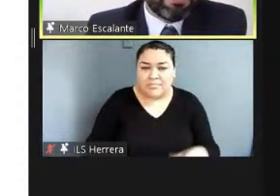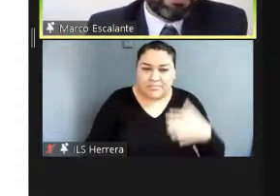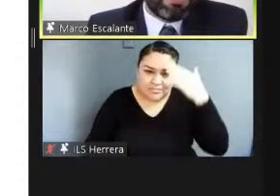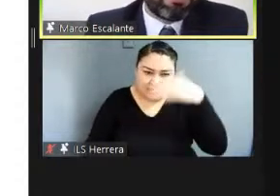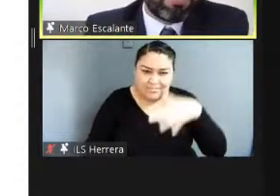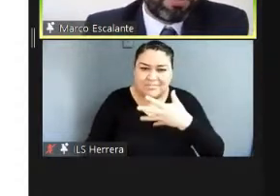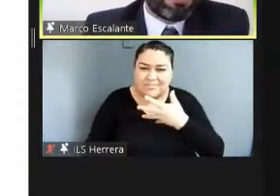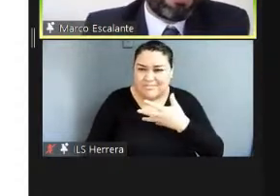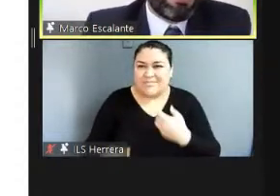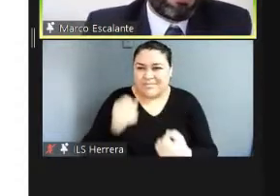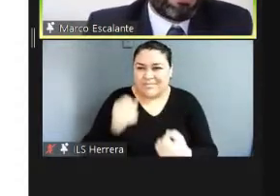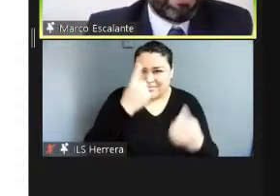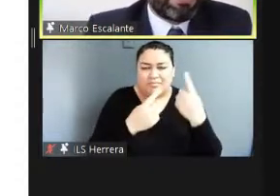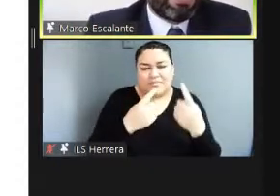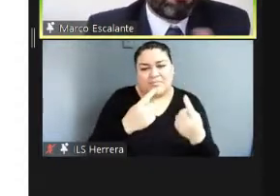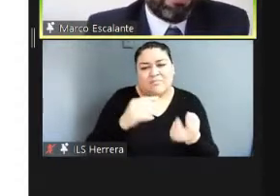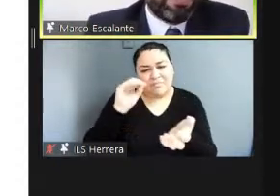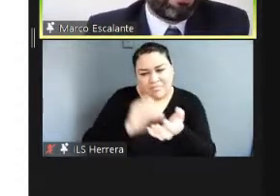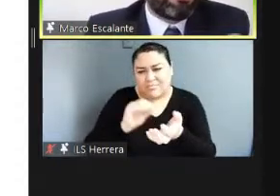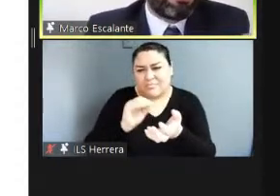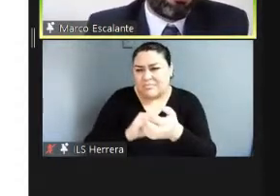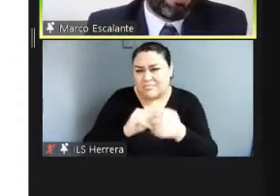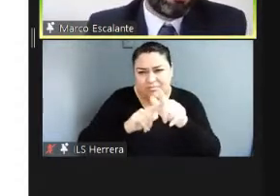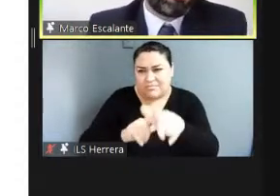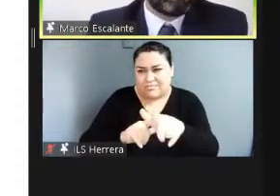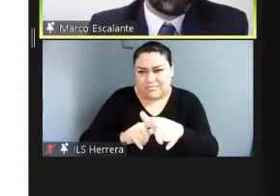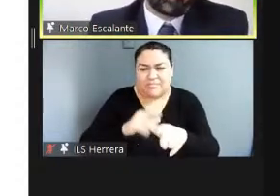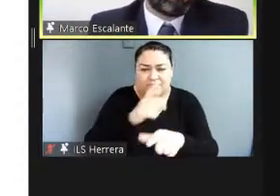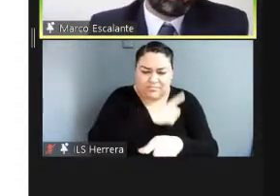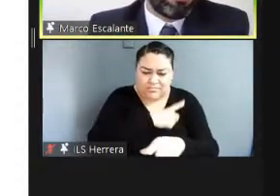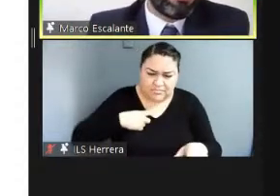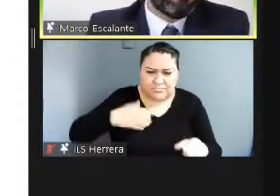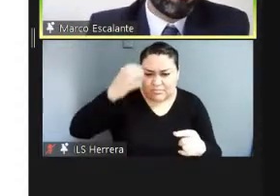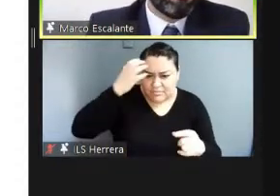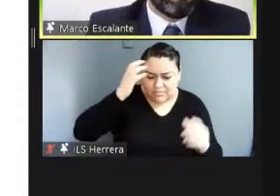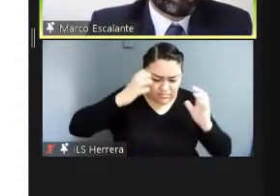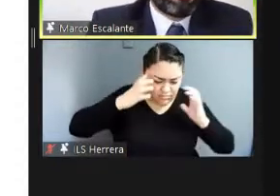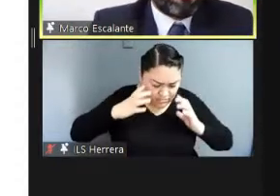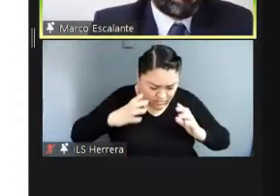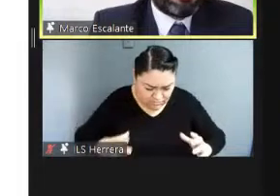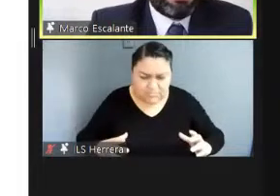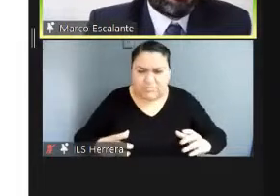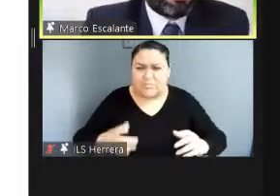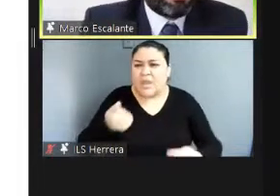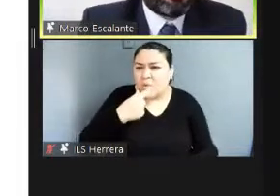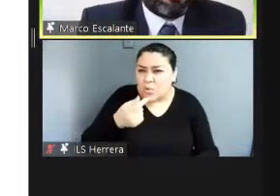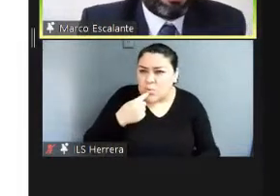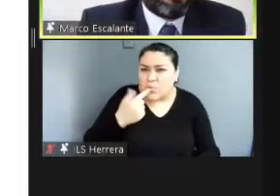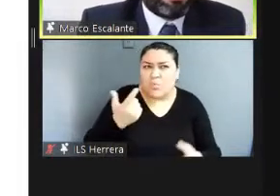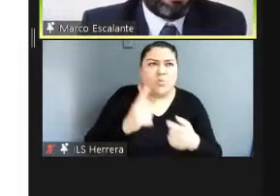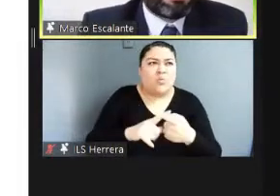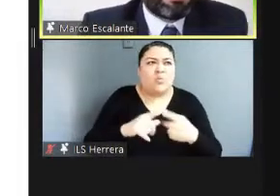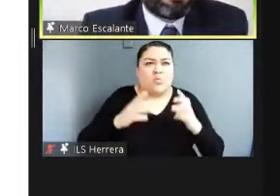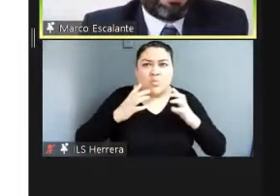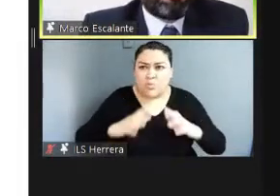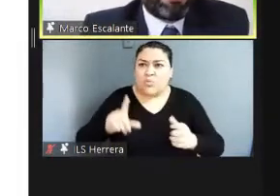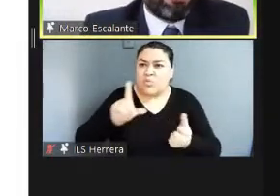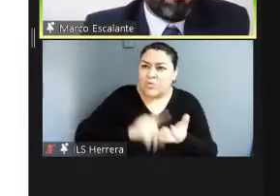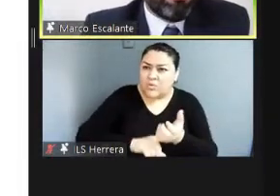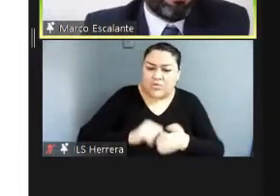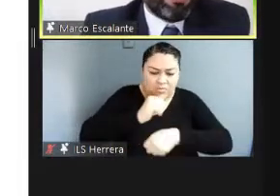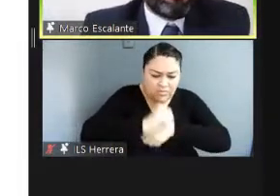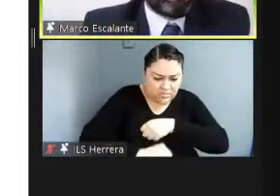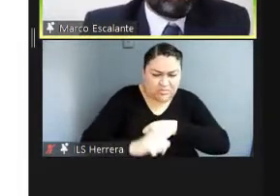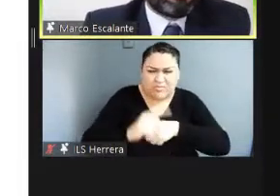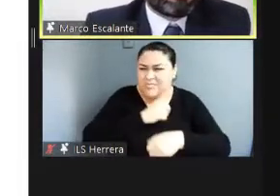when we discuss competencies. We know that there are many things that won't change. Of course, we need to learn anatomy, physiology,